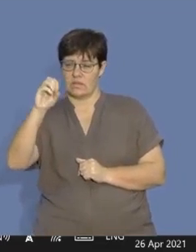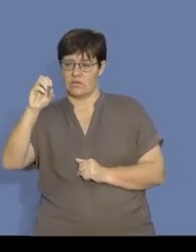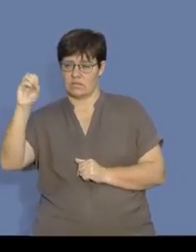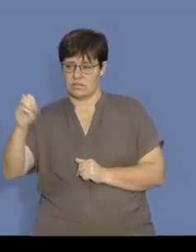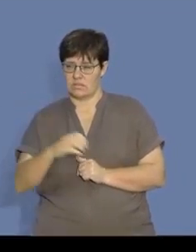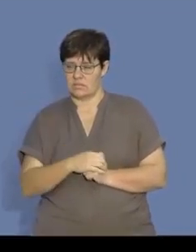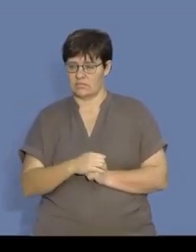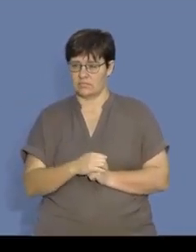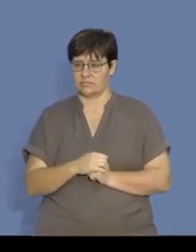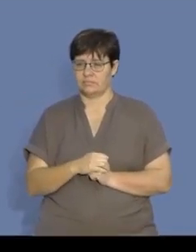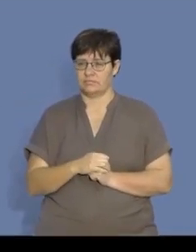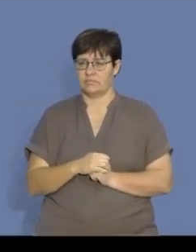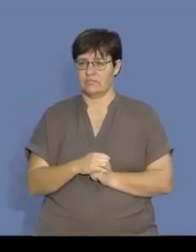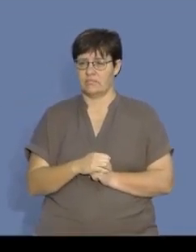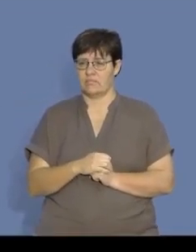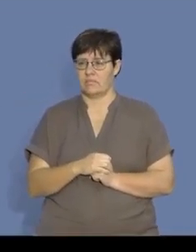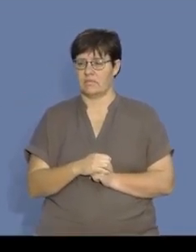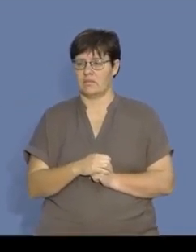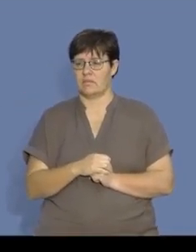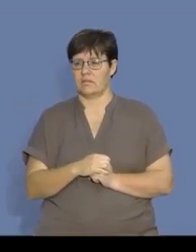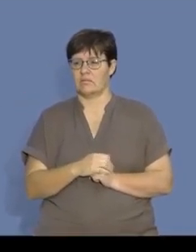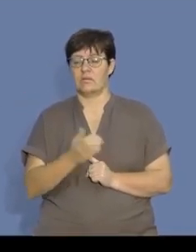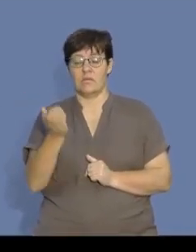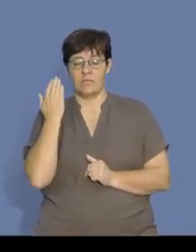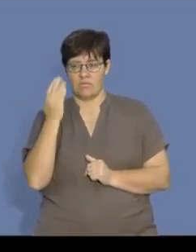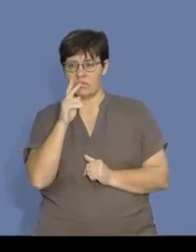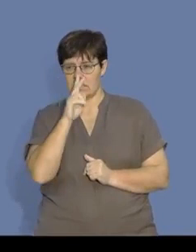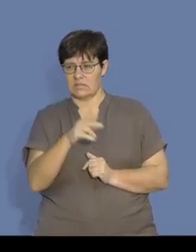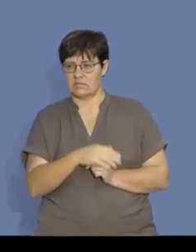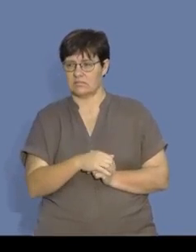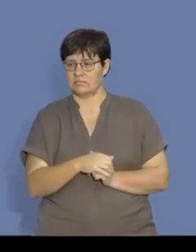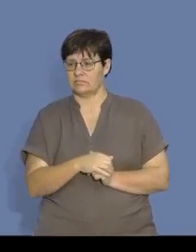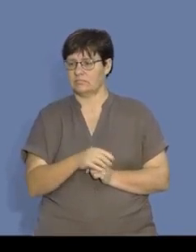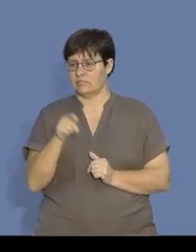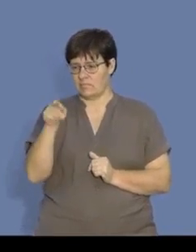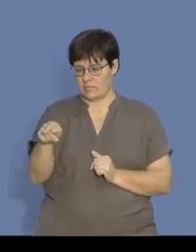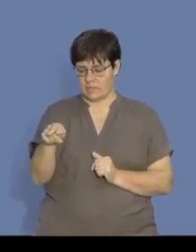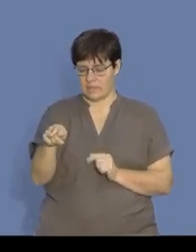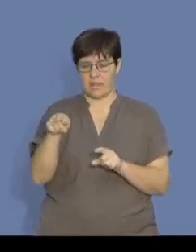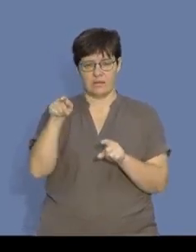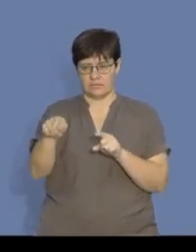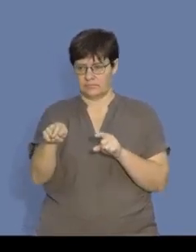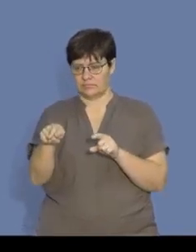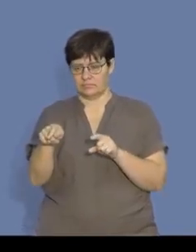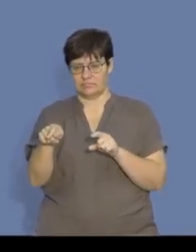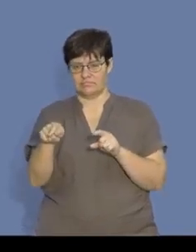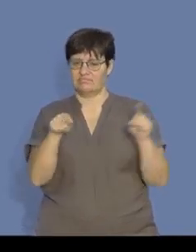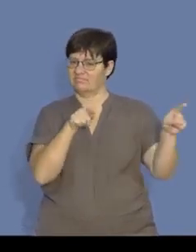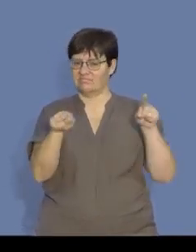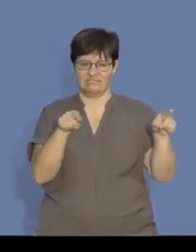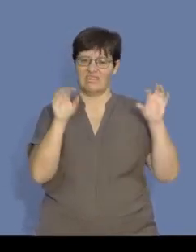3,982,000. So if we go back to our previous slide, let's just quickly go back. As you can